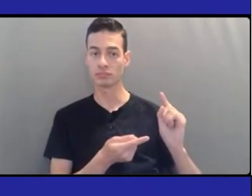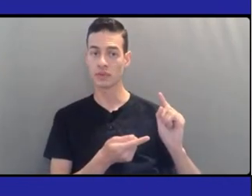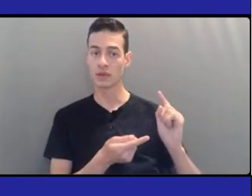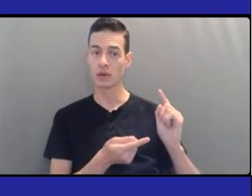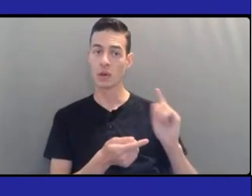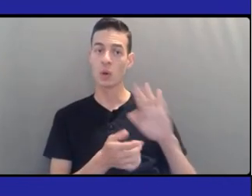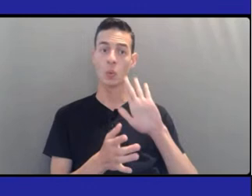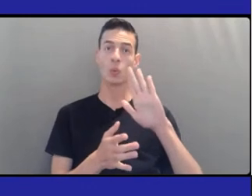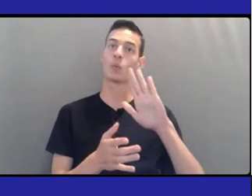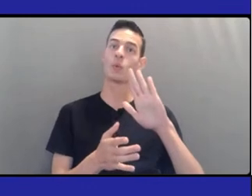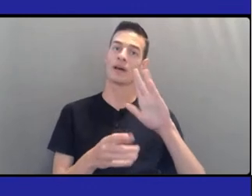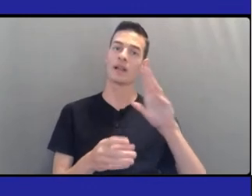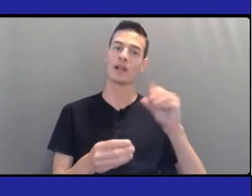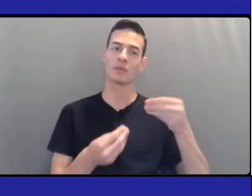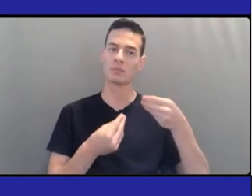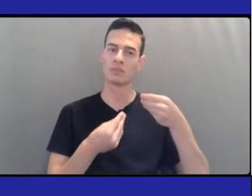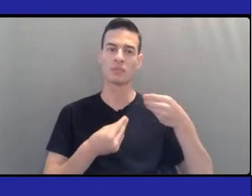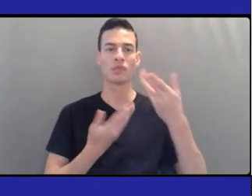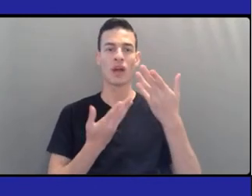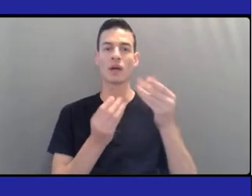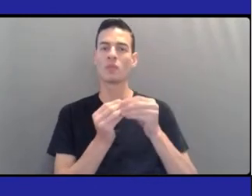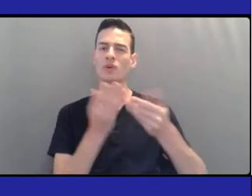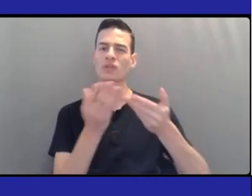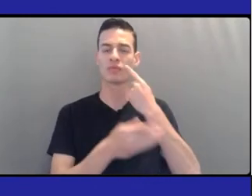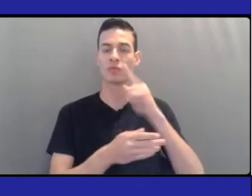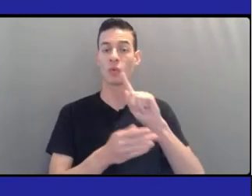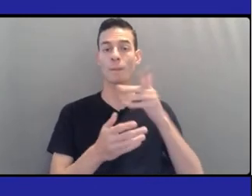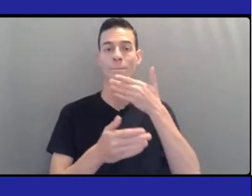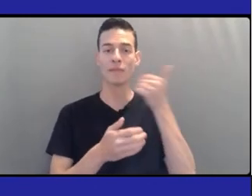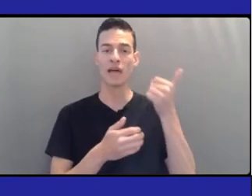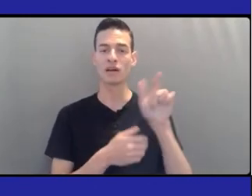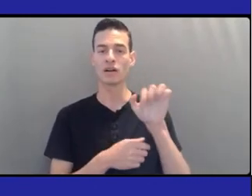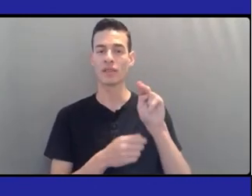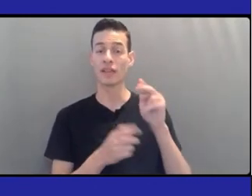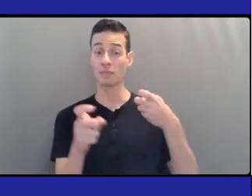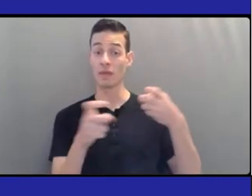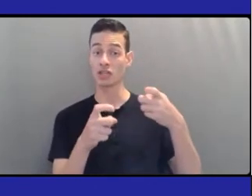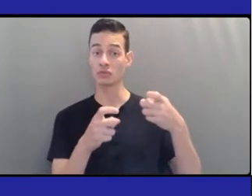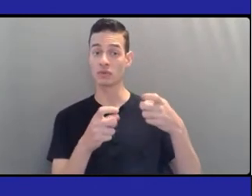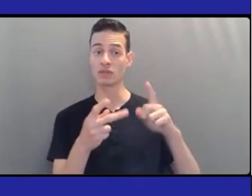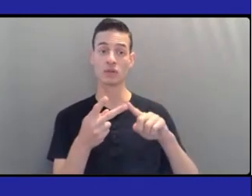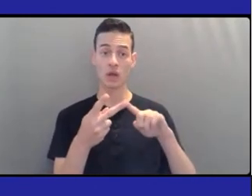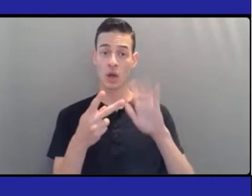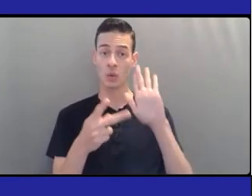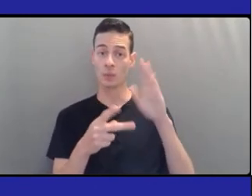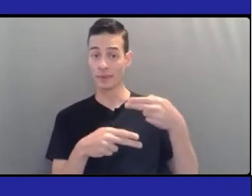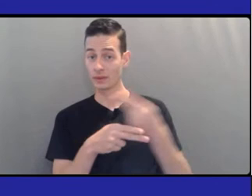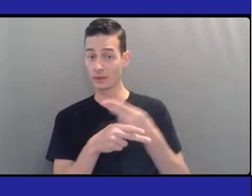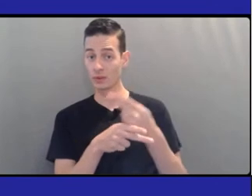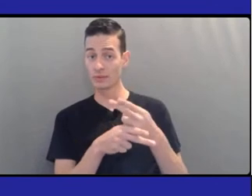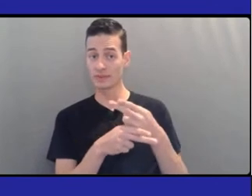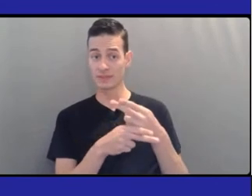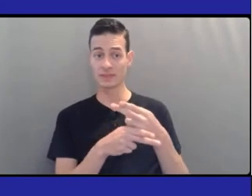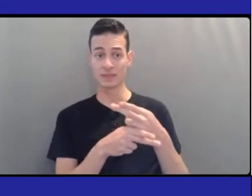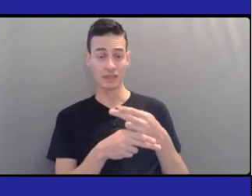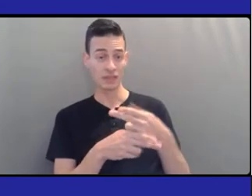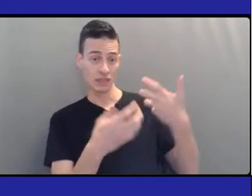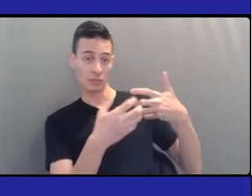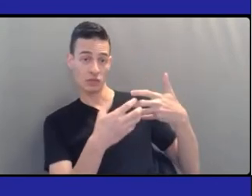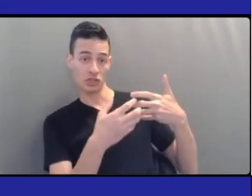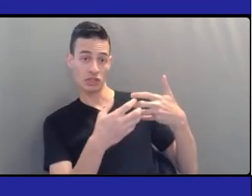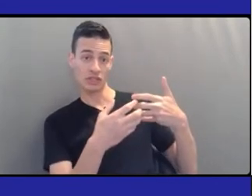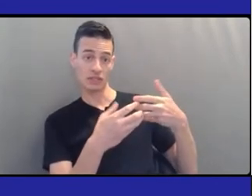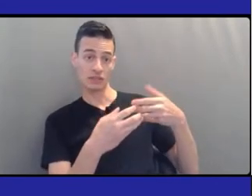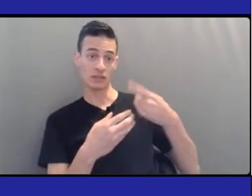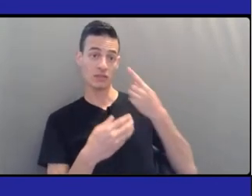management. We're going to continue using our kind of dispensing equipment for the scrubs that we use for all